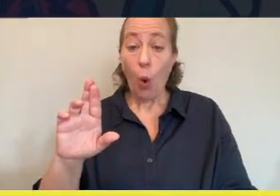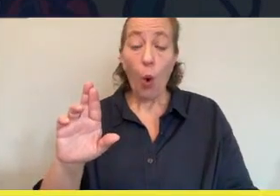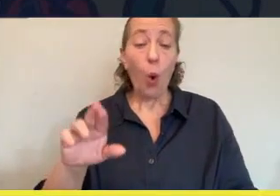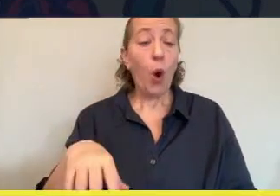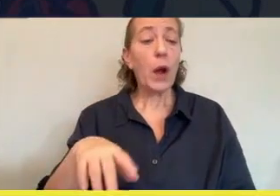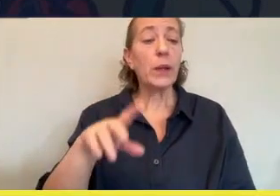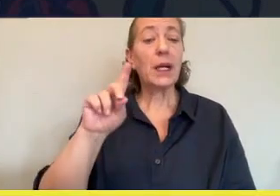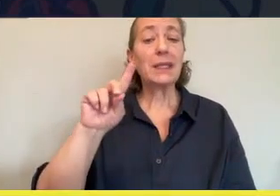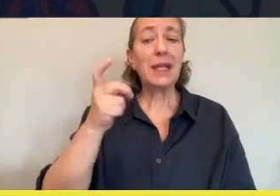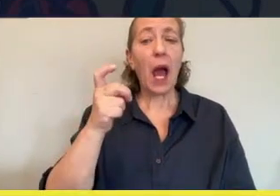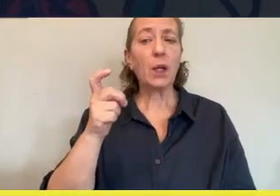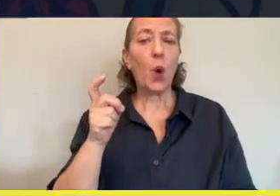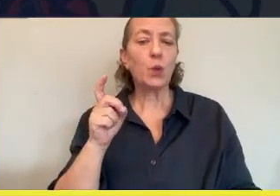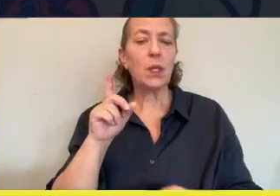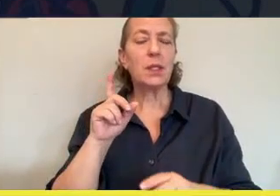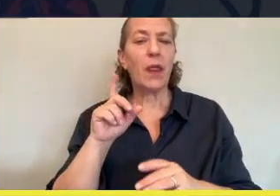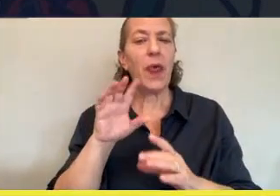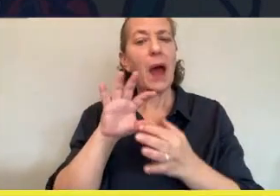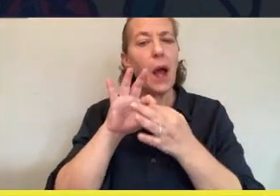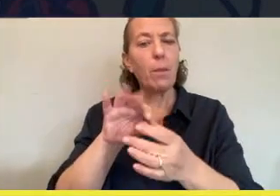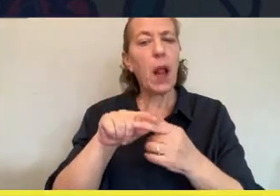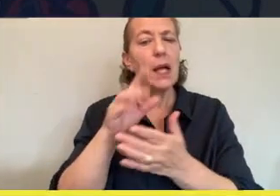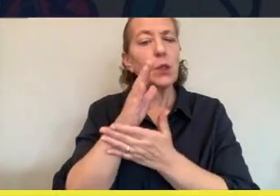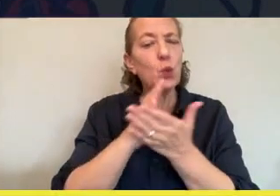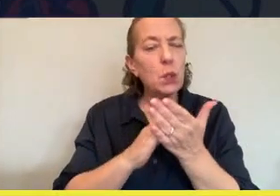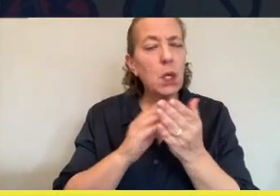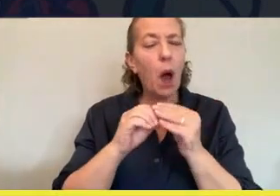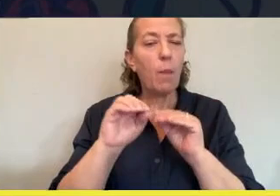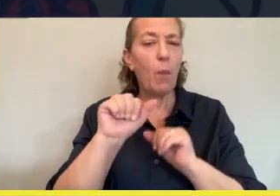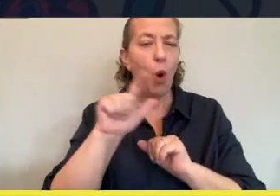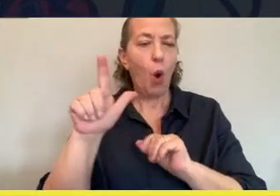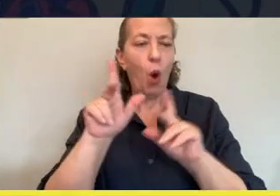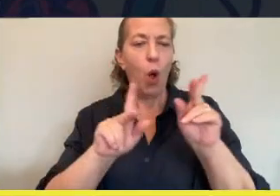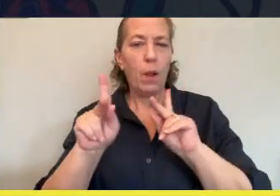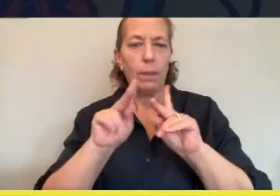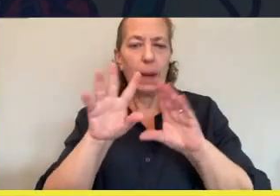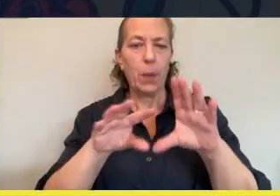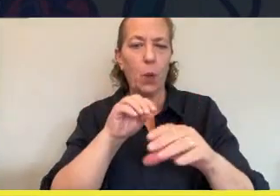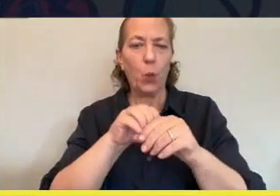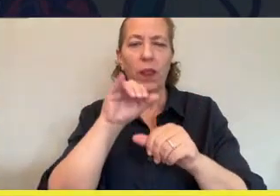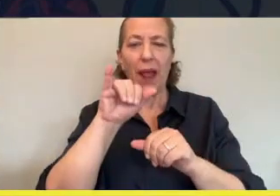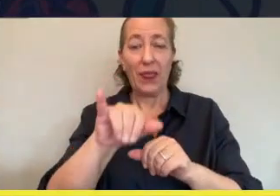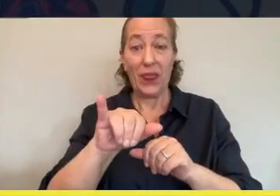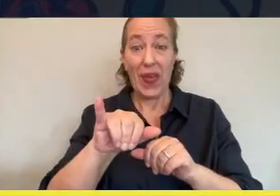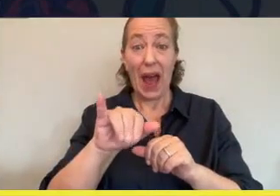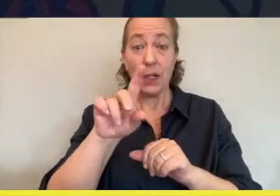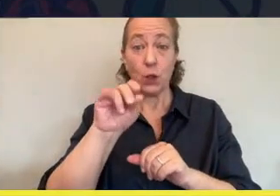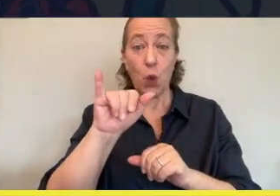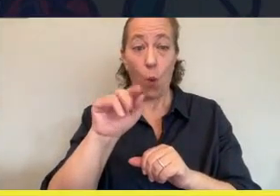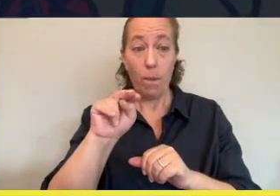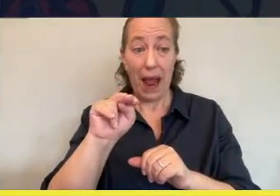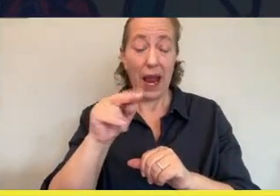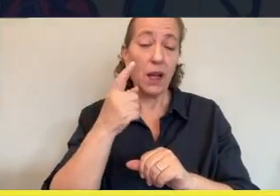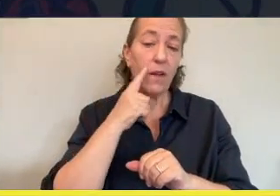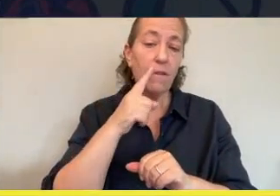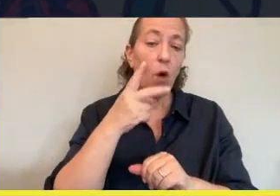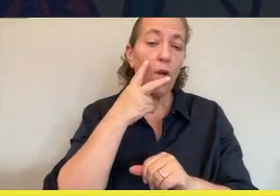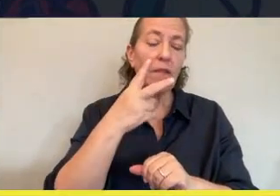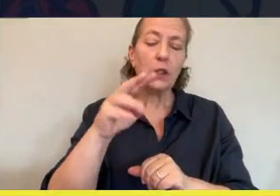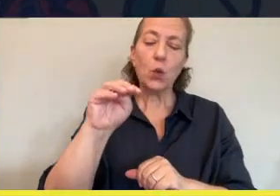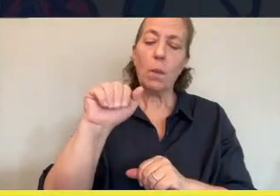to some or all people within that, that disability-related domain, such as for visual macular